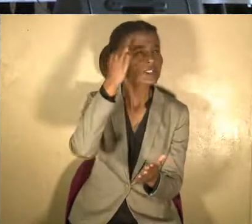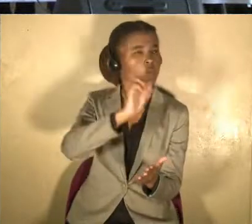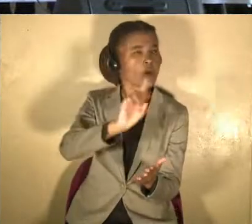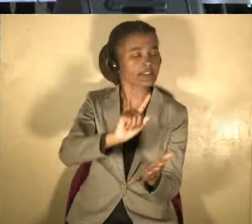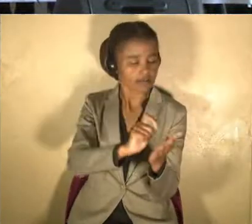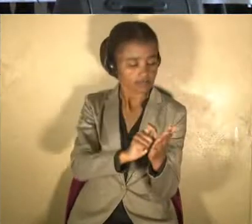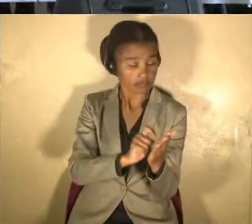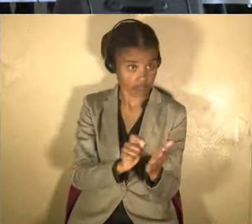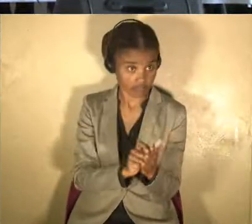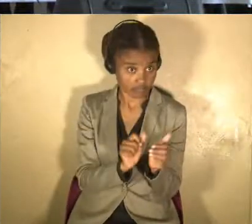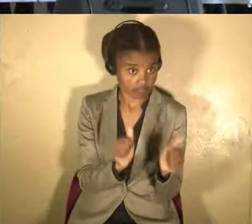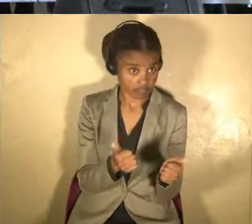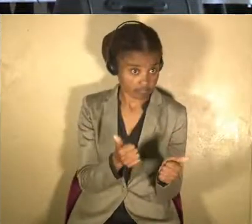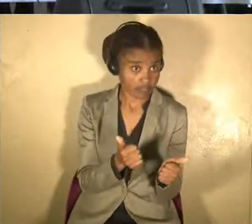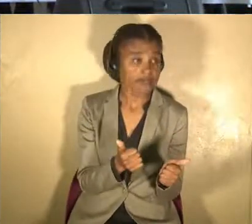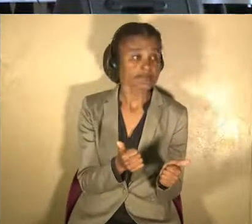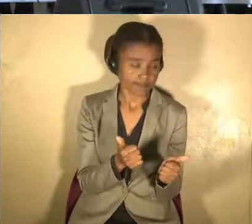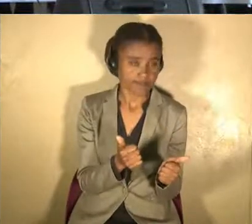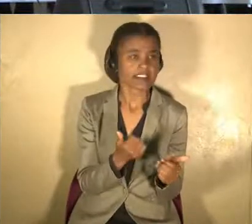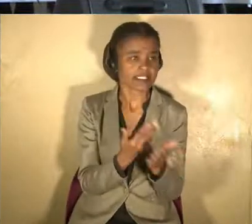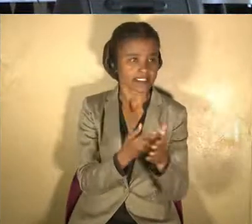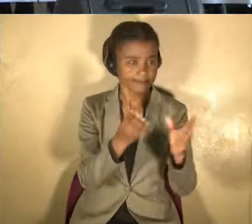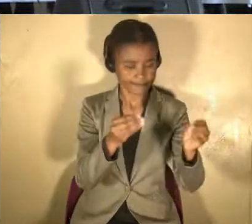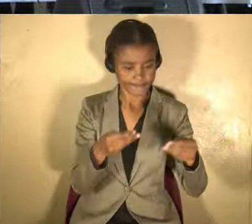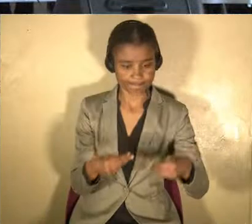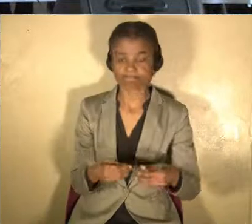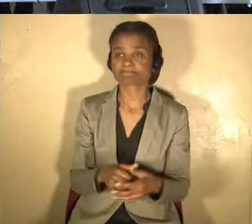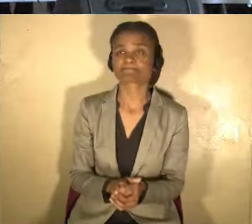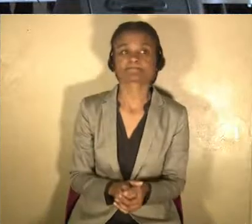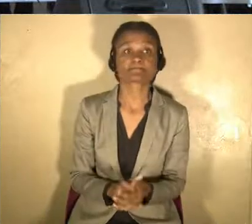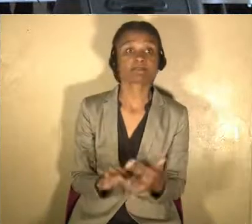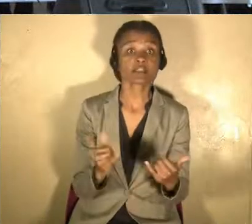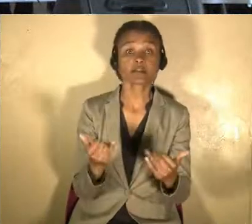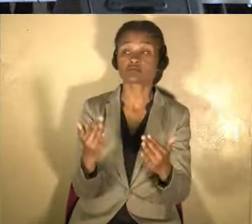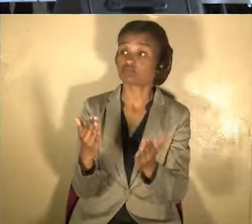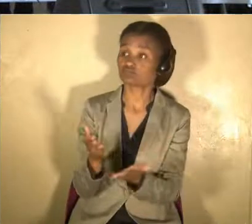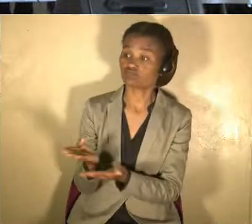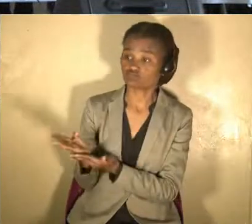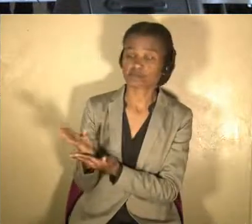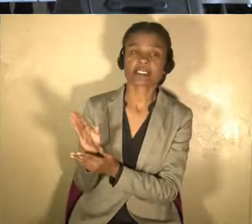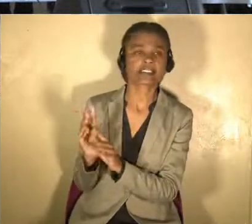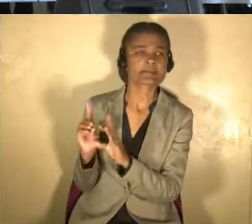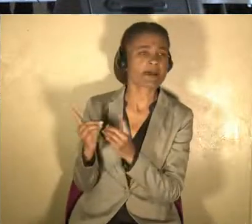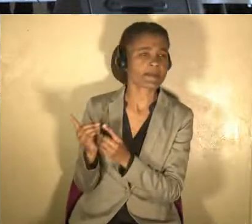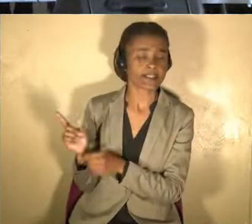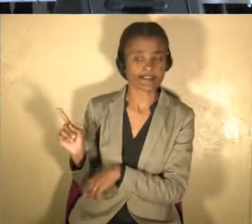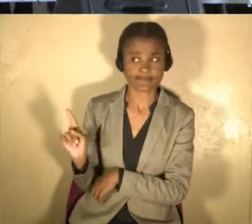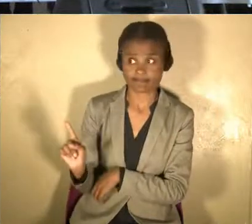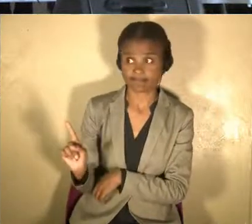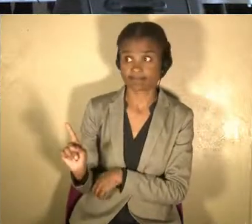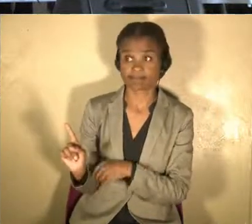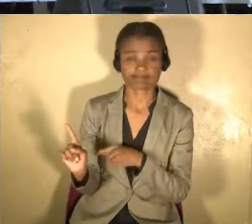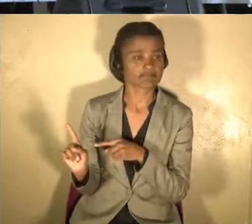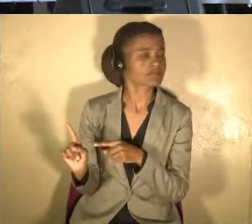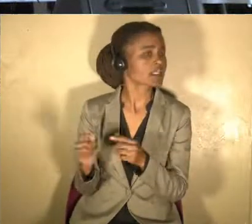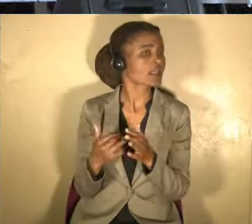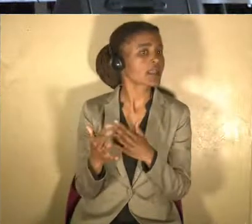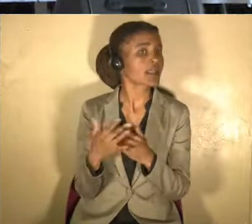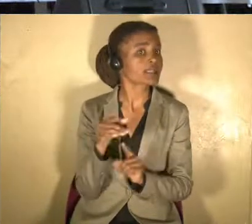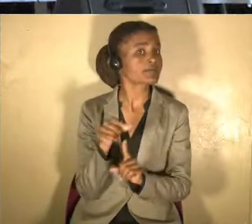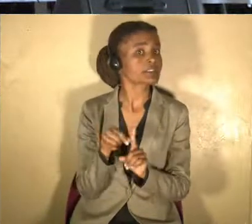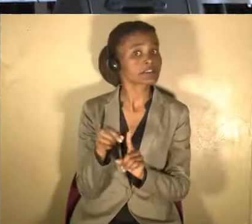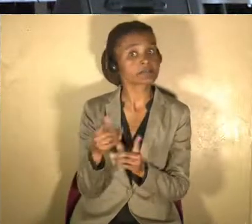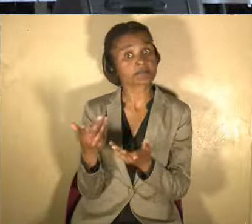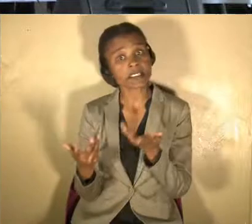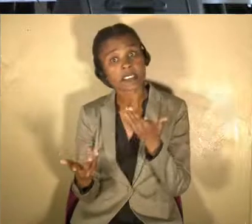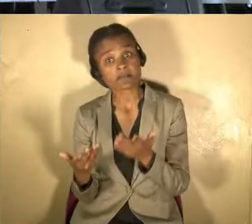am now going to hand over to the department and whoever else is in a position to respond,